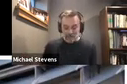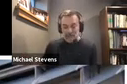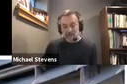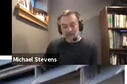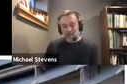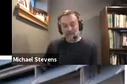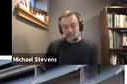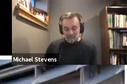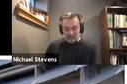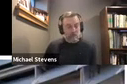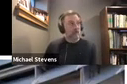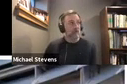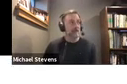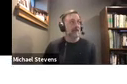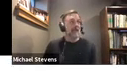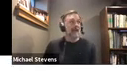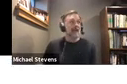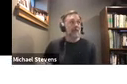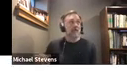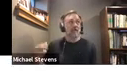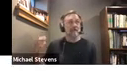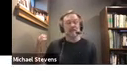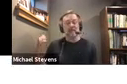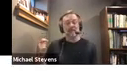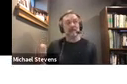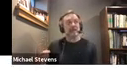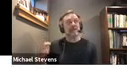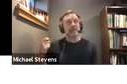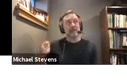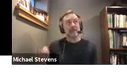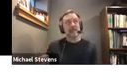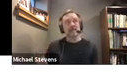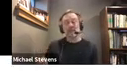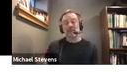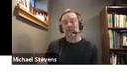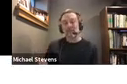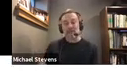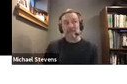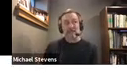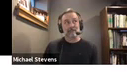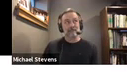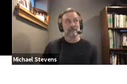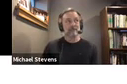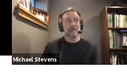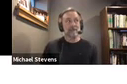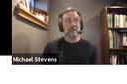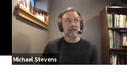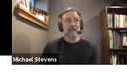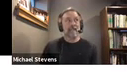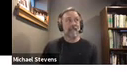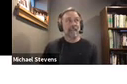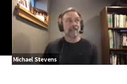So you can imagine that this would be very important. Um, it is going to be the first human in the loop speech translation system.